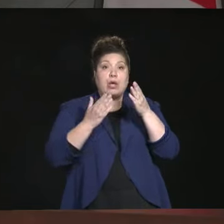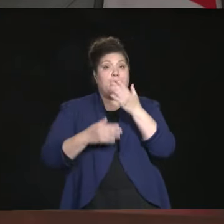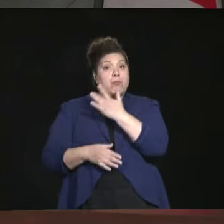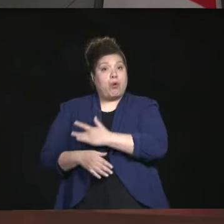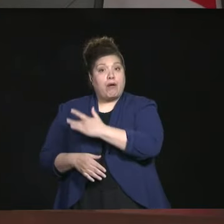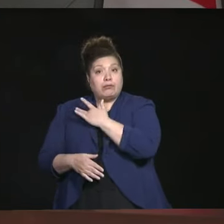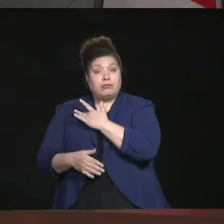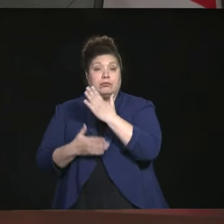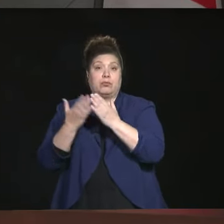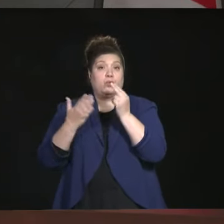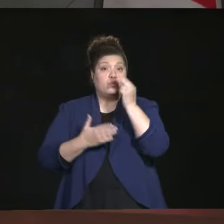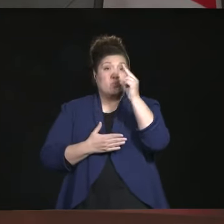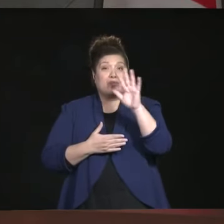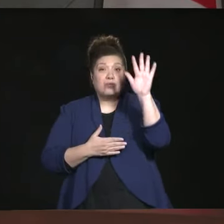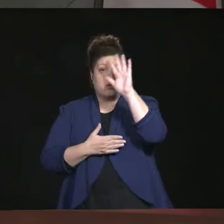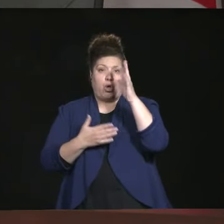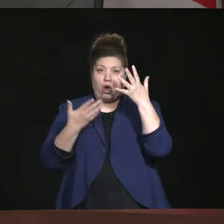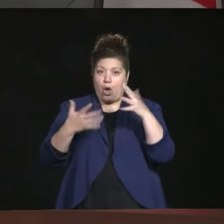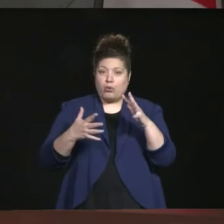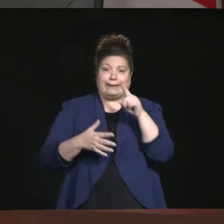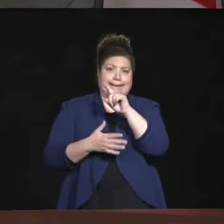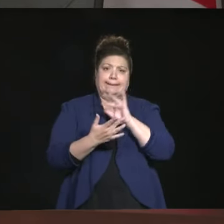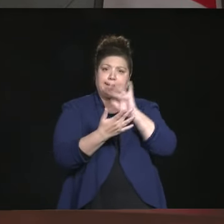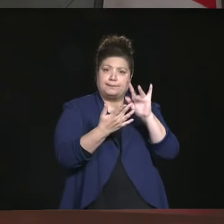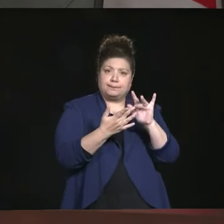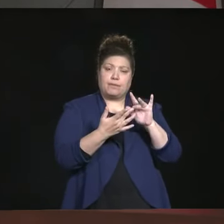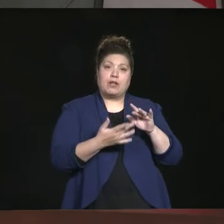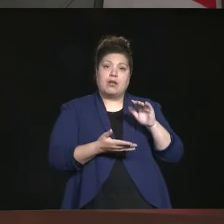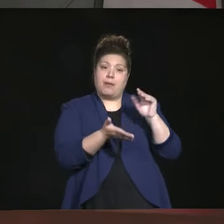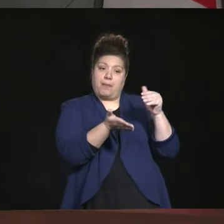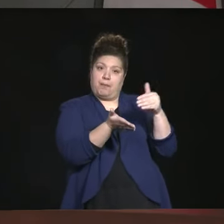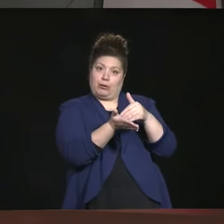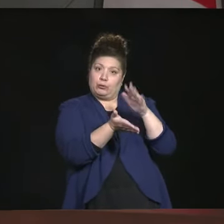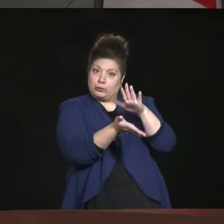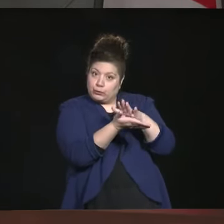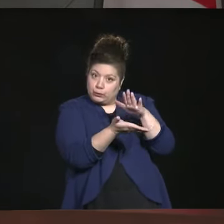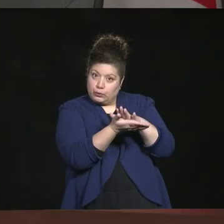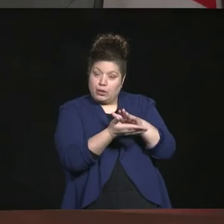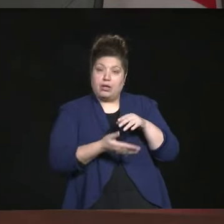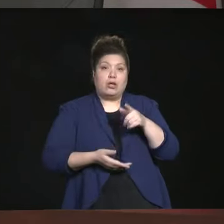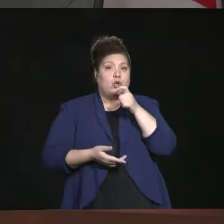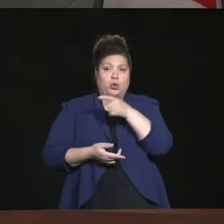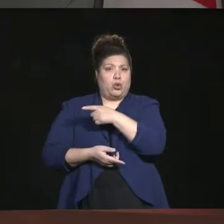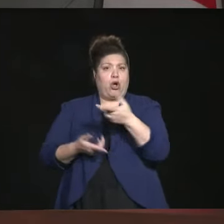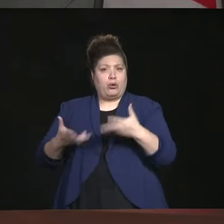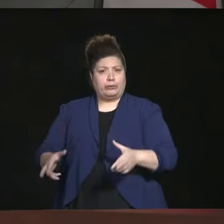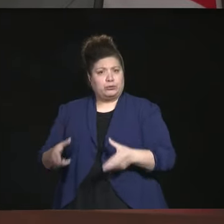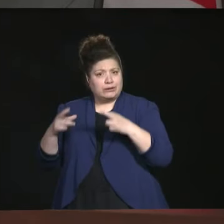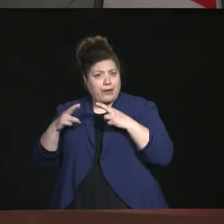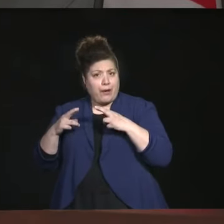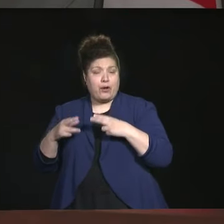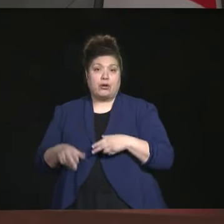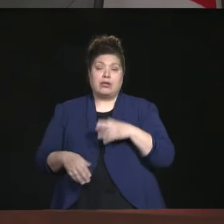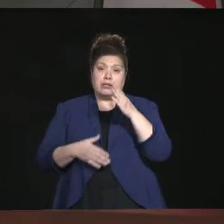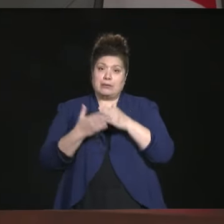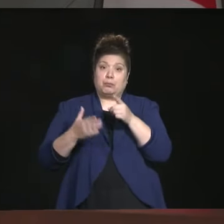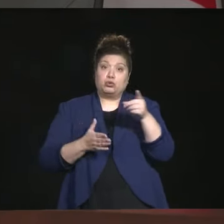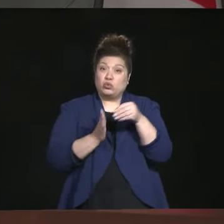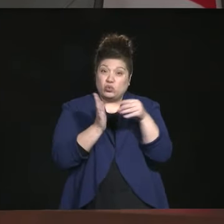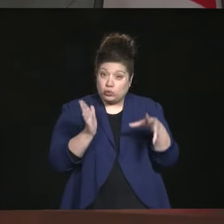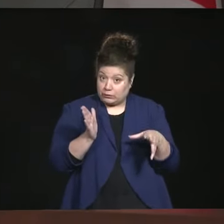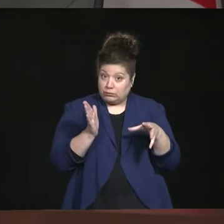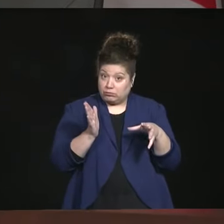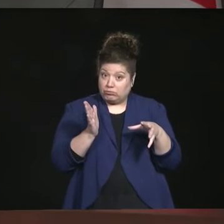medical colleges, retired healthcare professionals, students who are studying in the medical professional